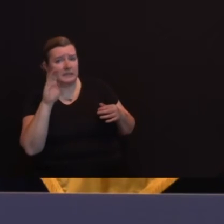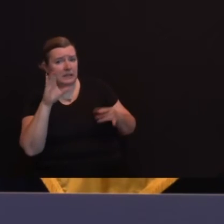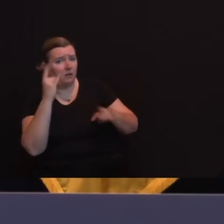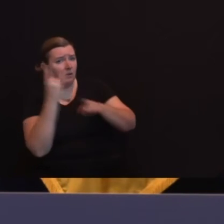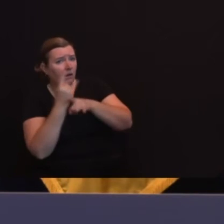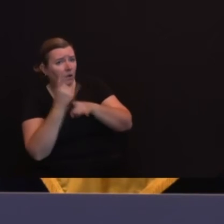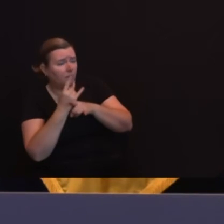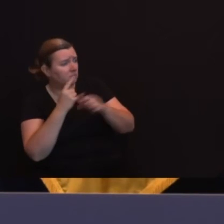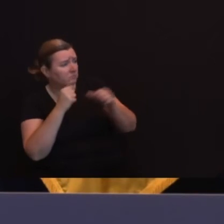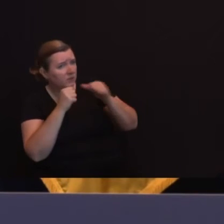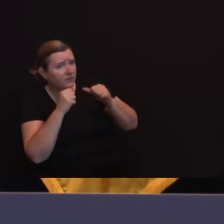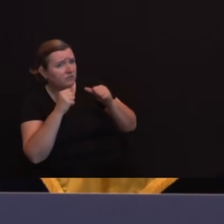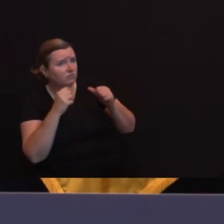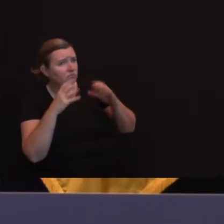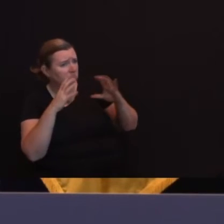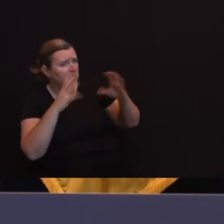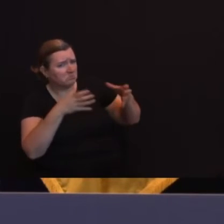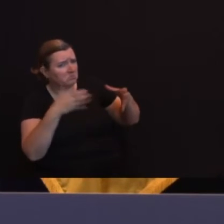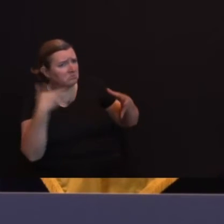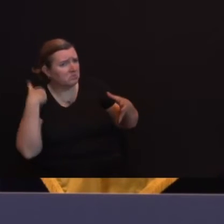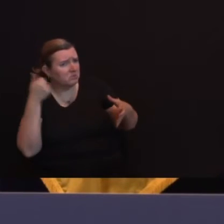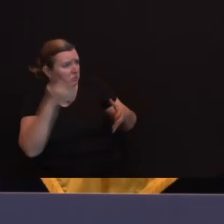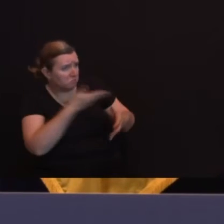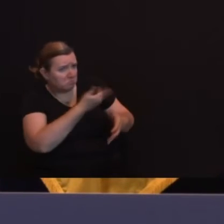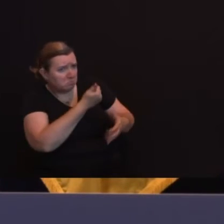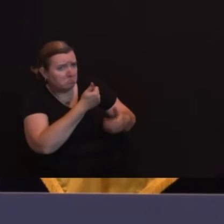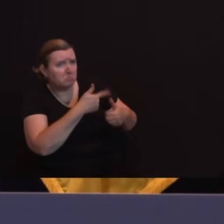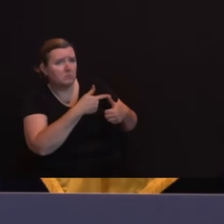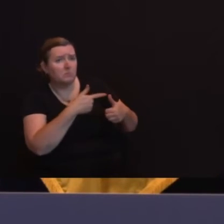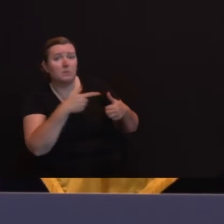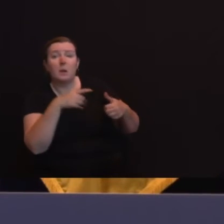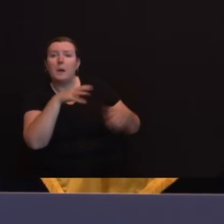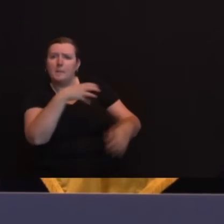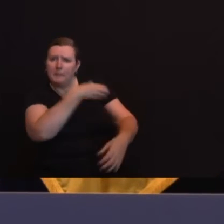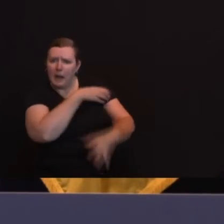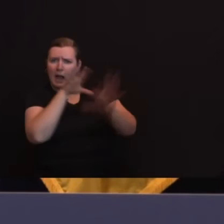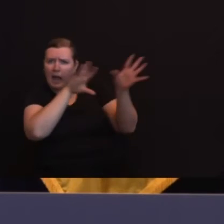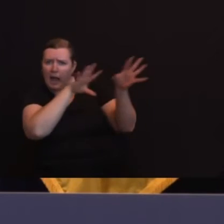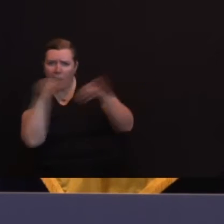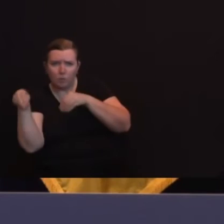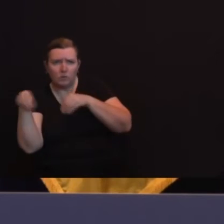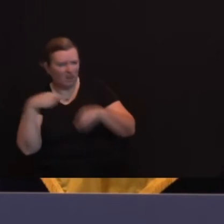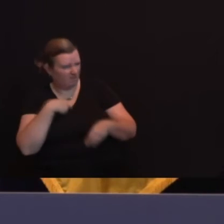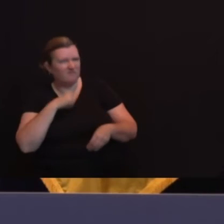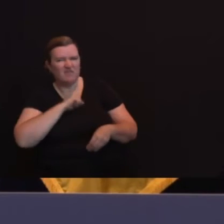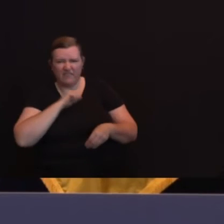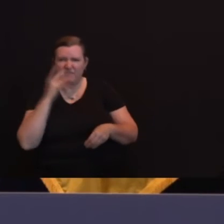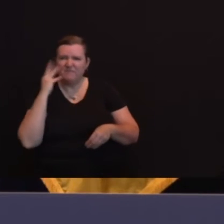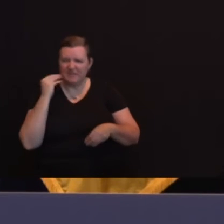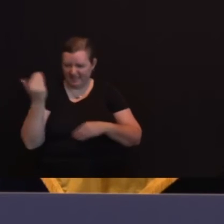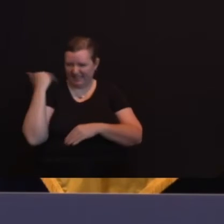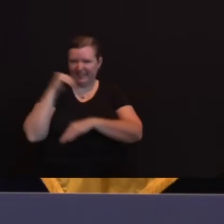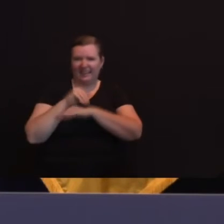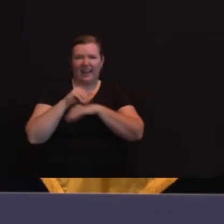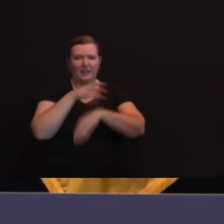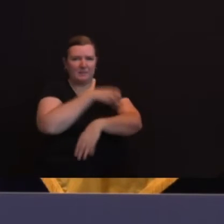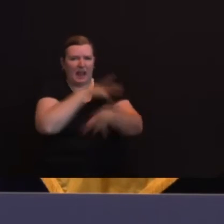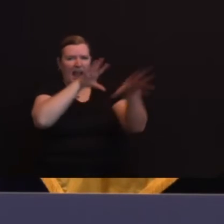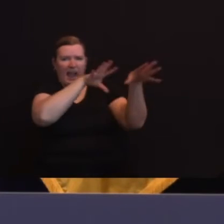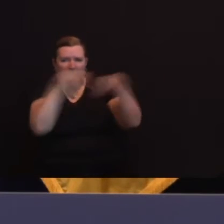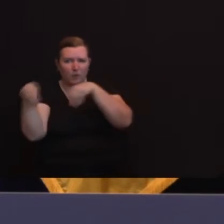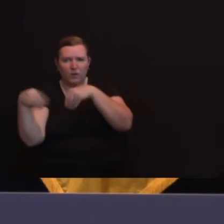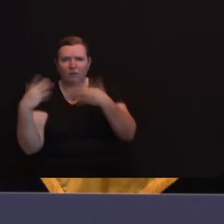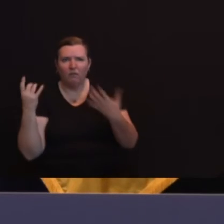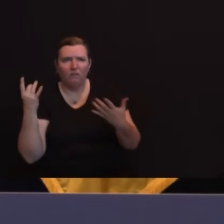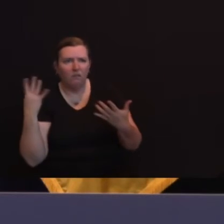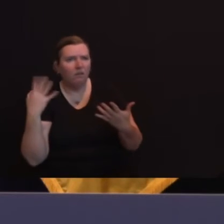generally? Power outages, we lost our power last night for a bit, high winds. Feels like it's settling down a little